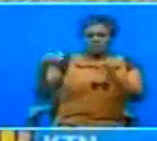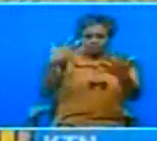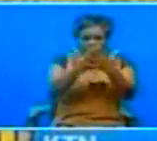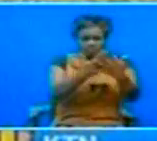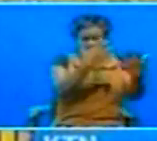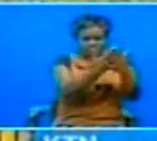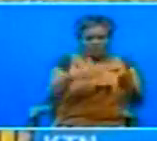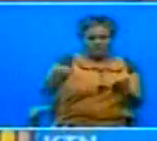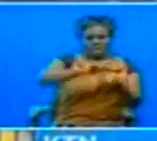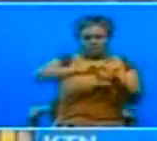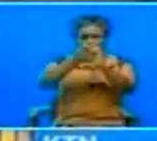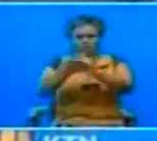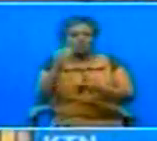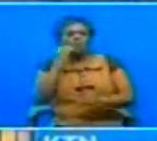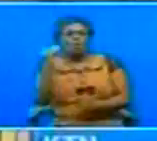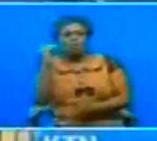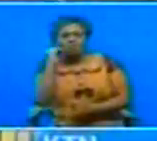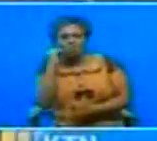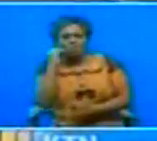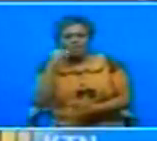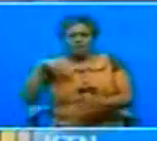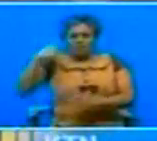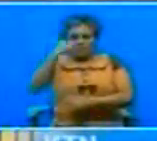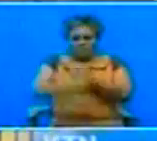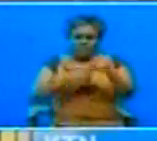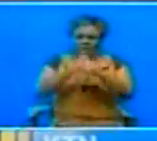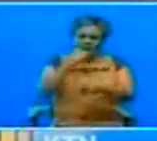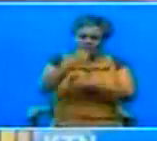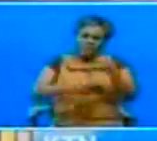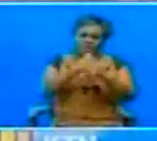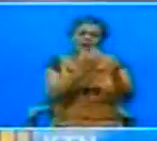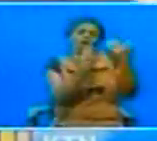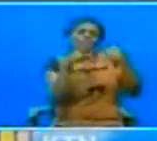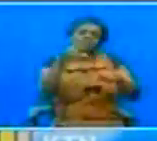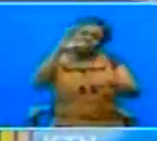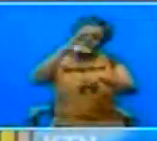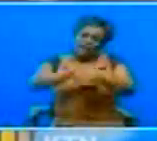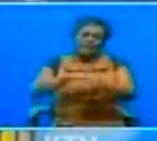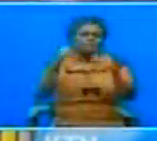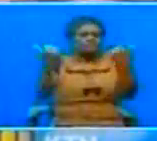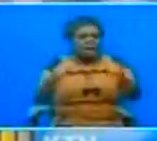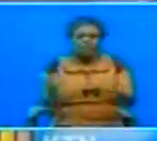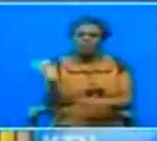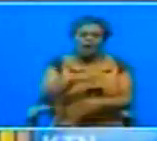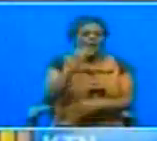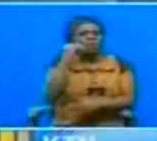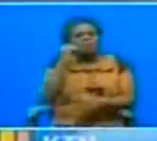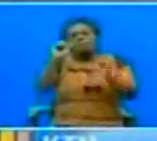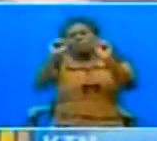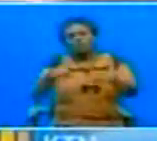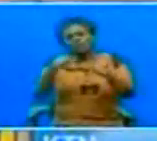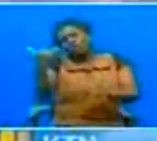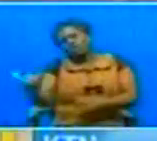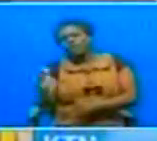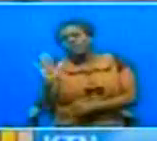areas became home. Every year they hope that even if they never get to set foot back home, then their